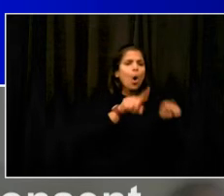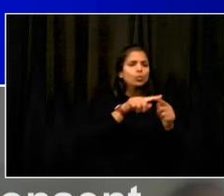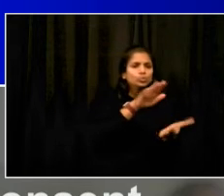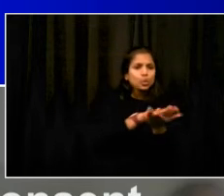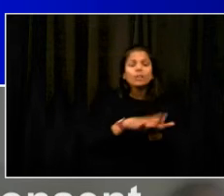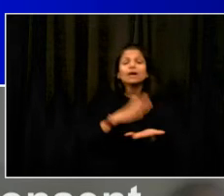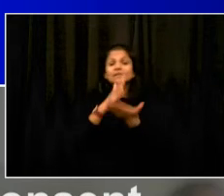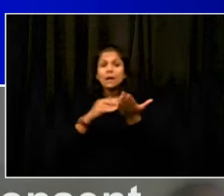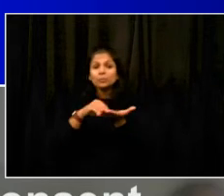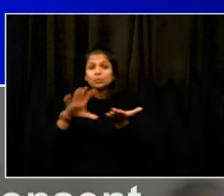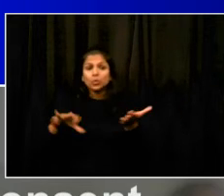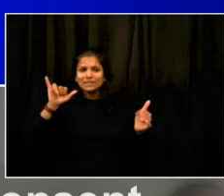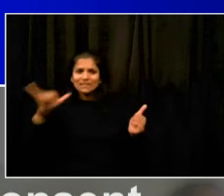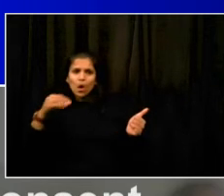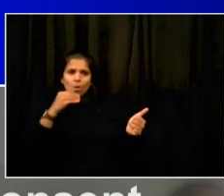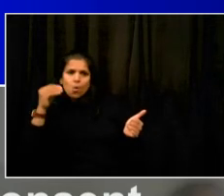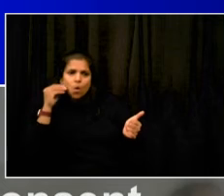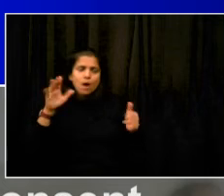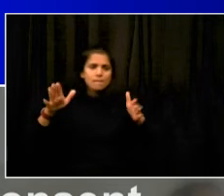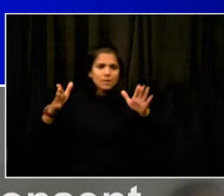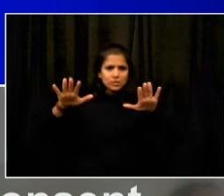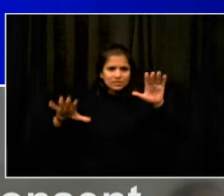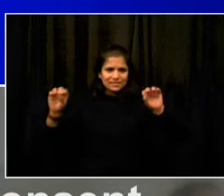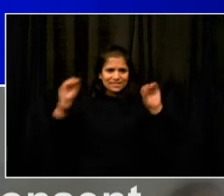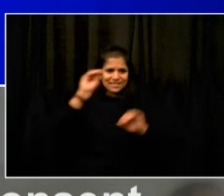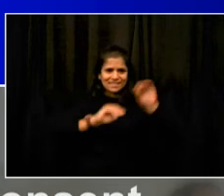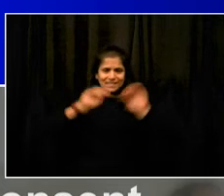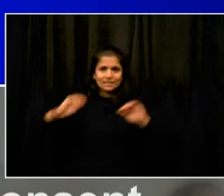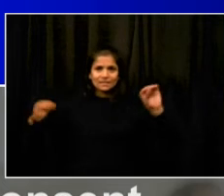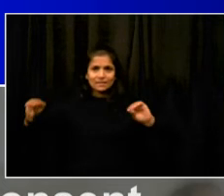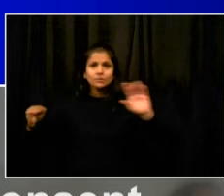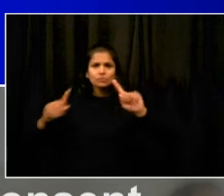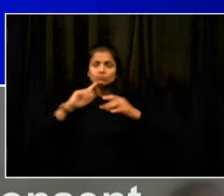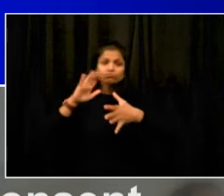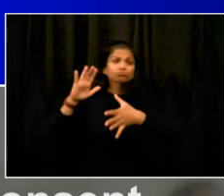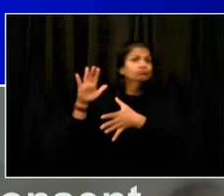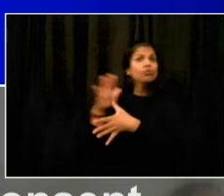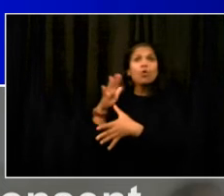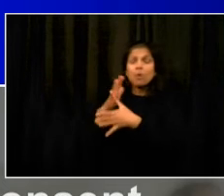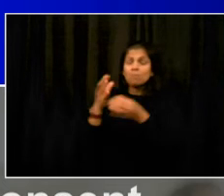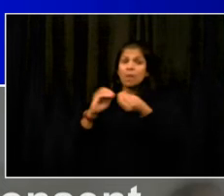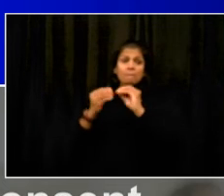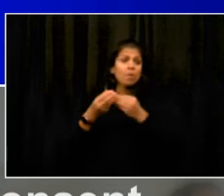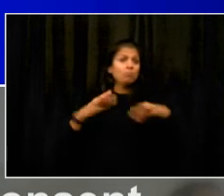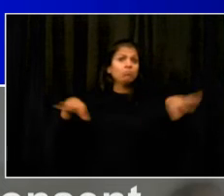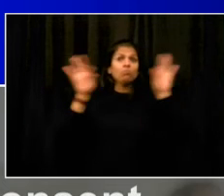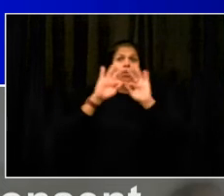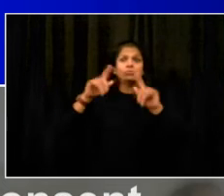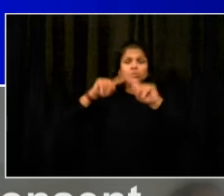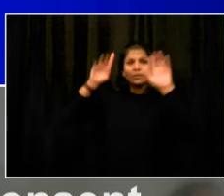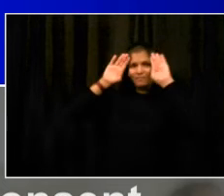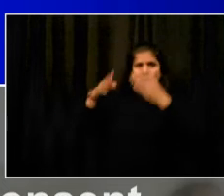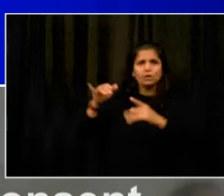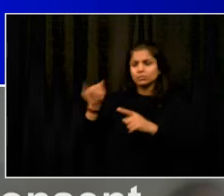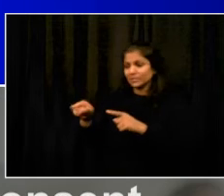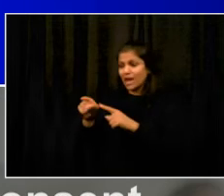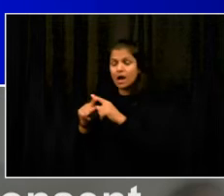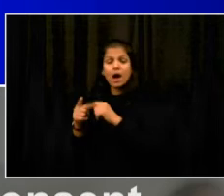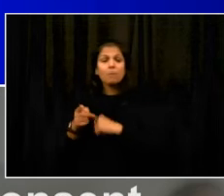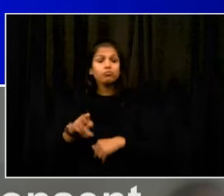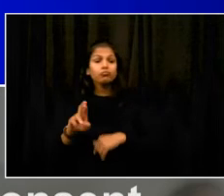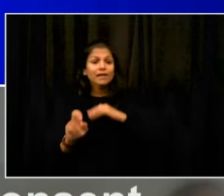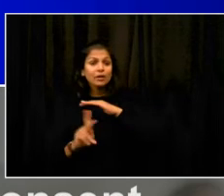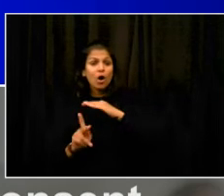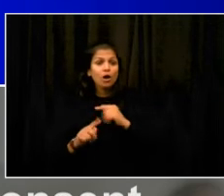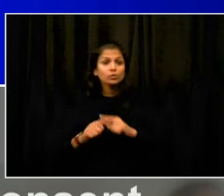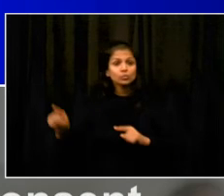But it all hinges on this. Parents, next week, if you're in one of those schools that's open, your child is expected to